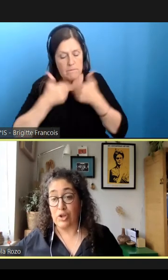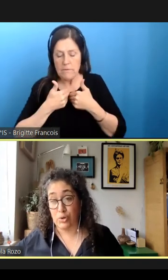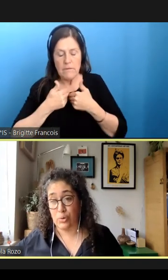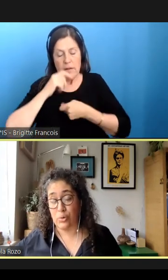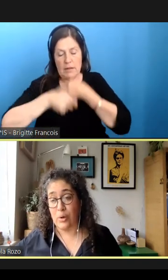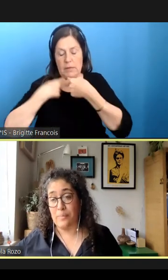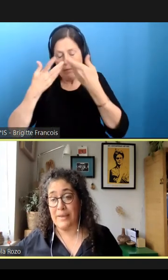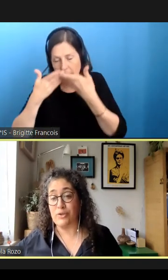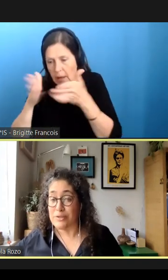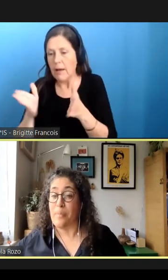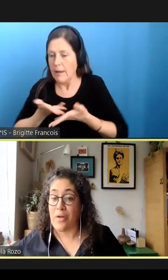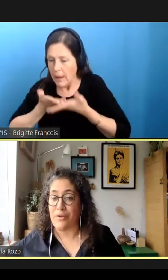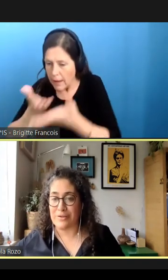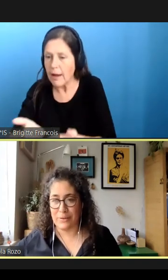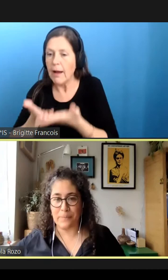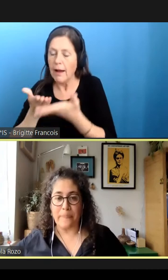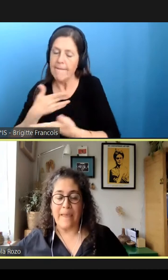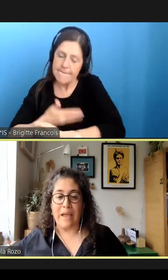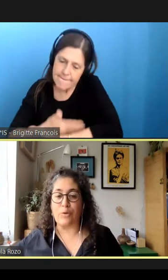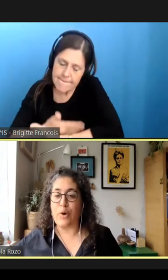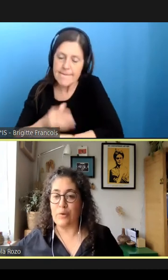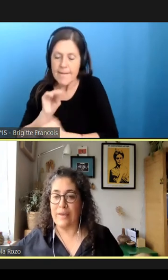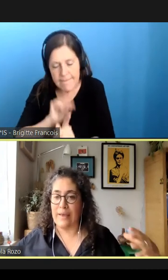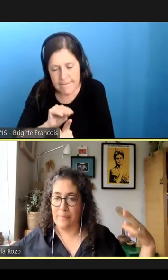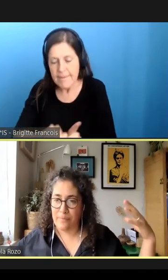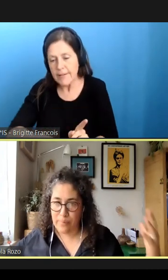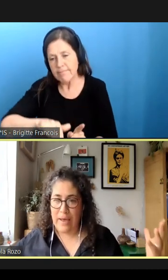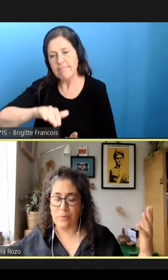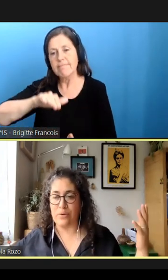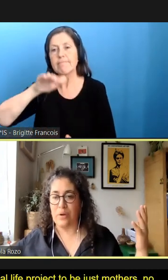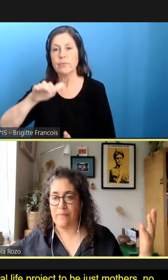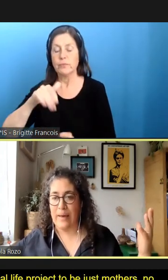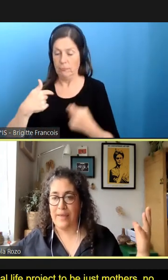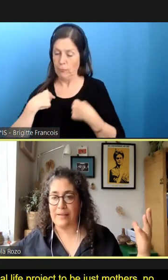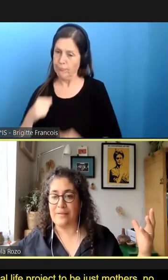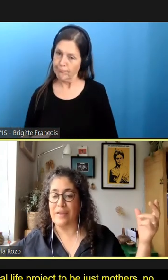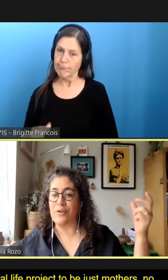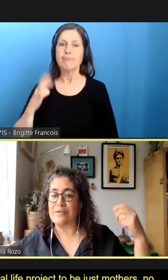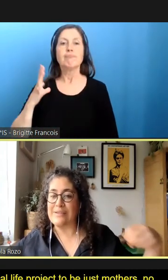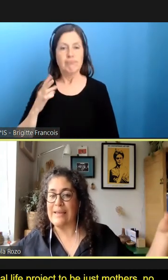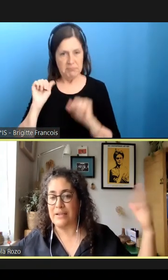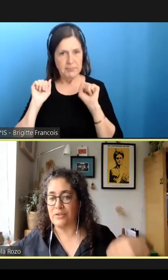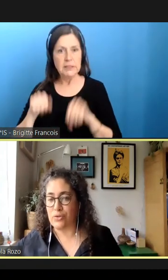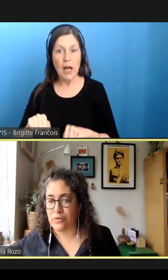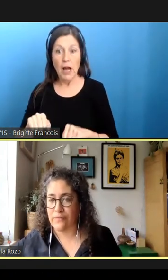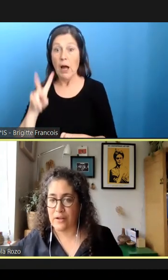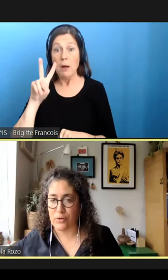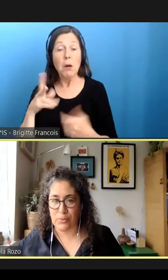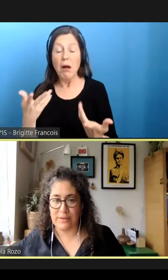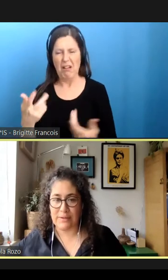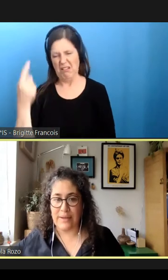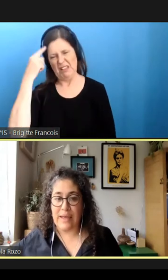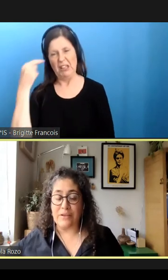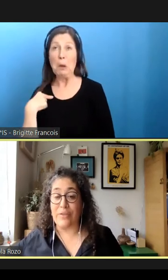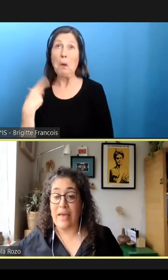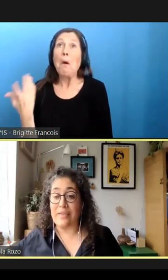projects to be just mothers, no? And although they can be proud about that, they don't see any social value to